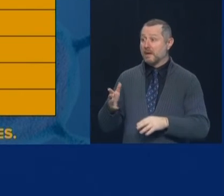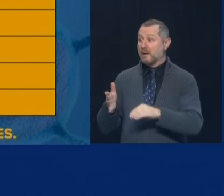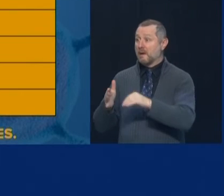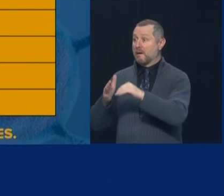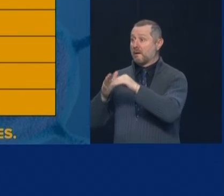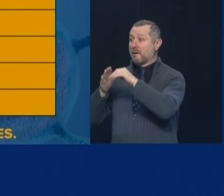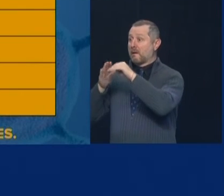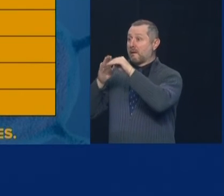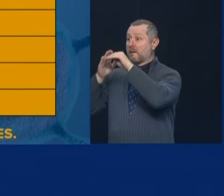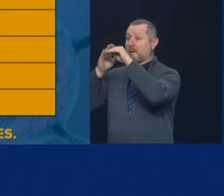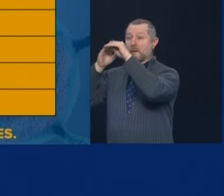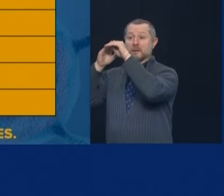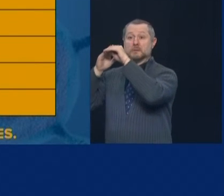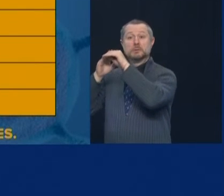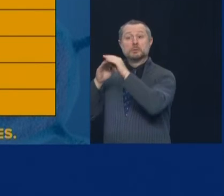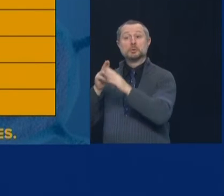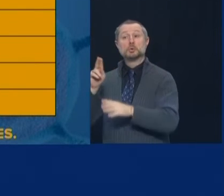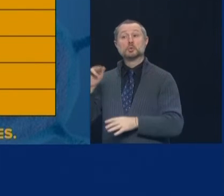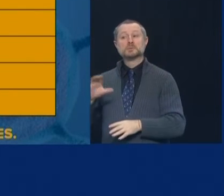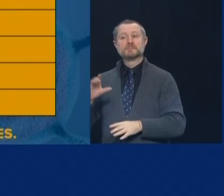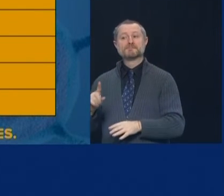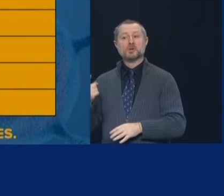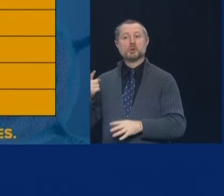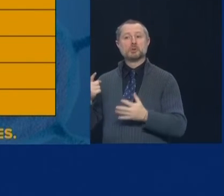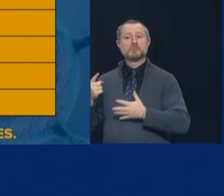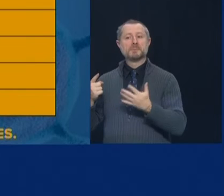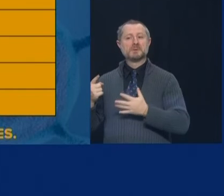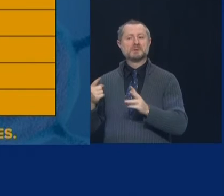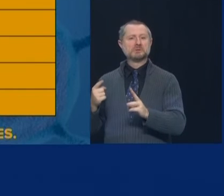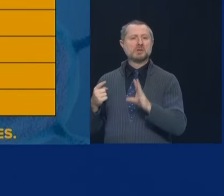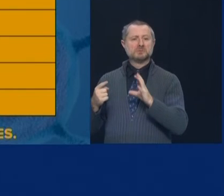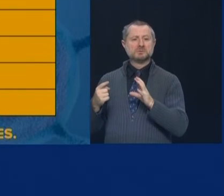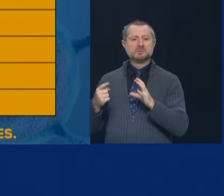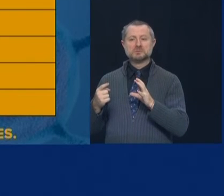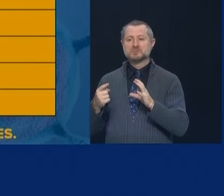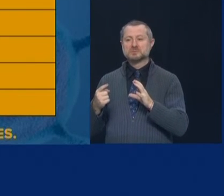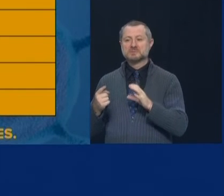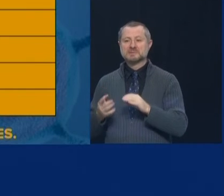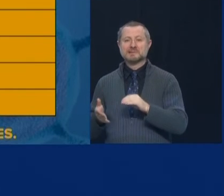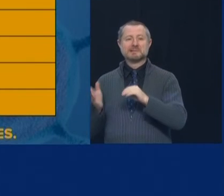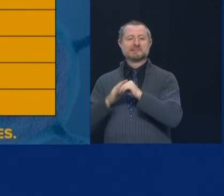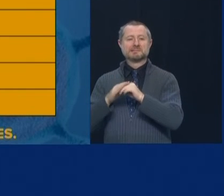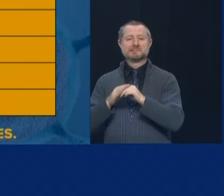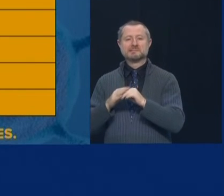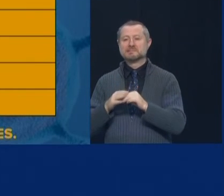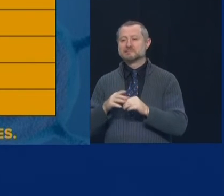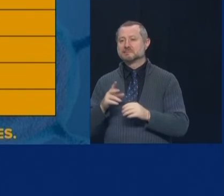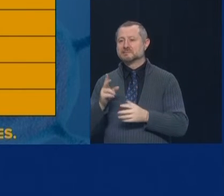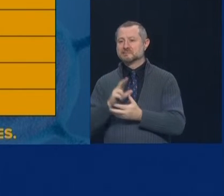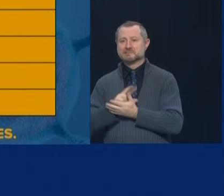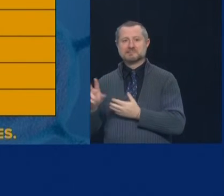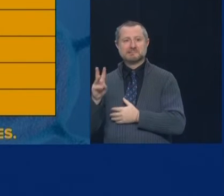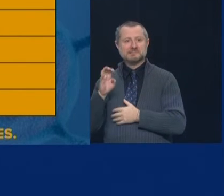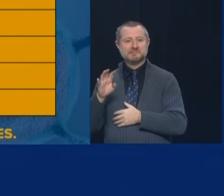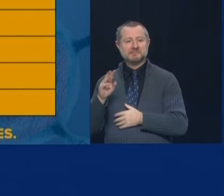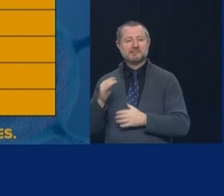City first, 600 additional hospitalizations over 3 weeks. Then Long